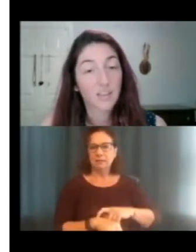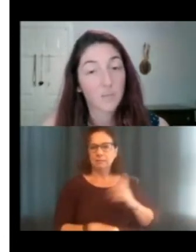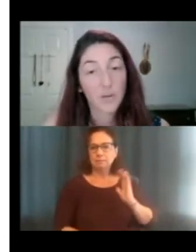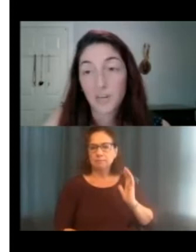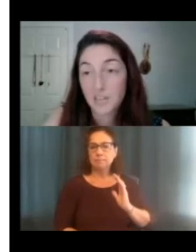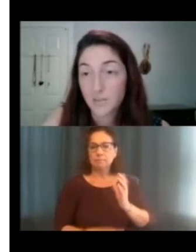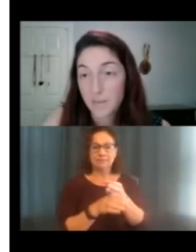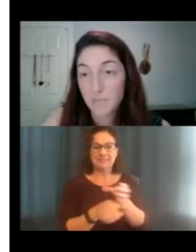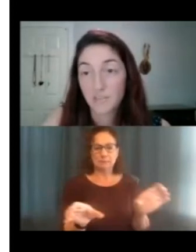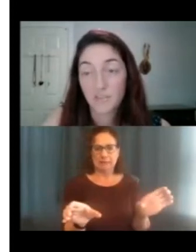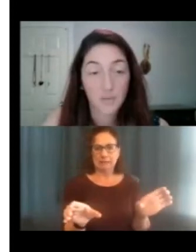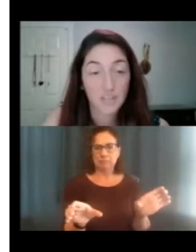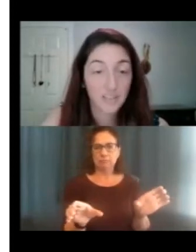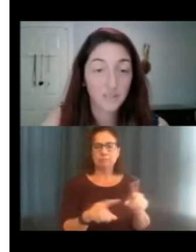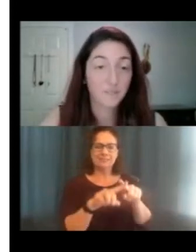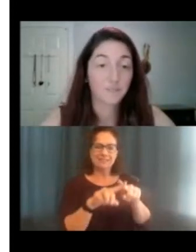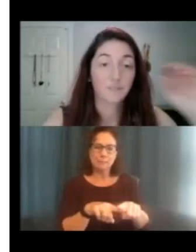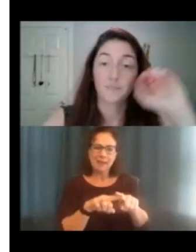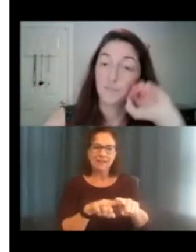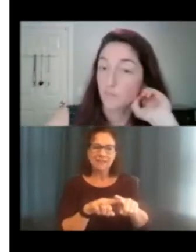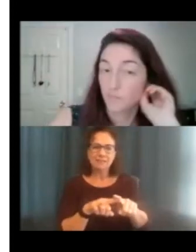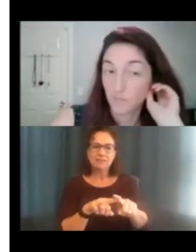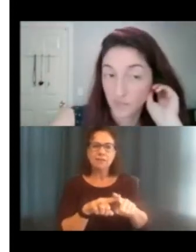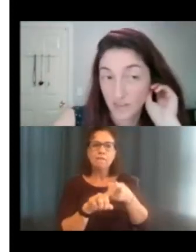split according to a nightmare distress questionnaire.